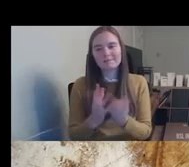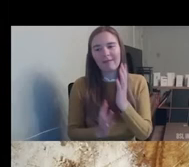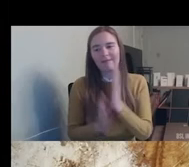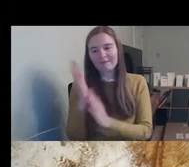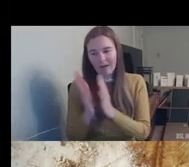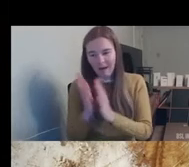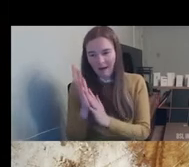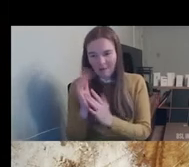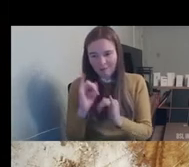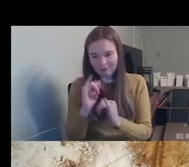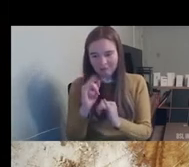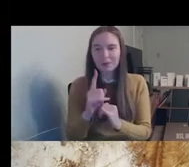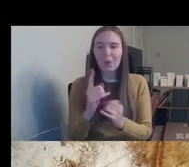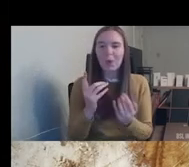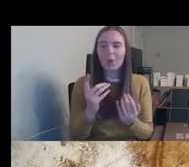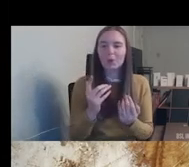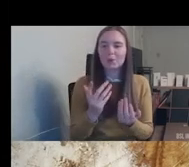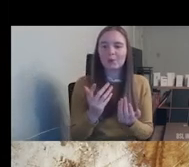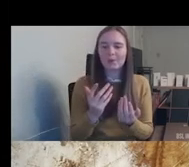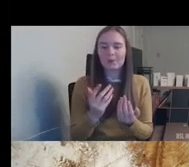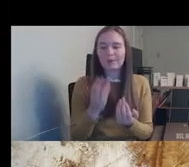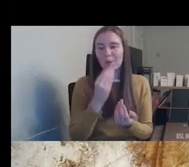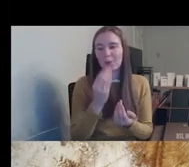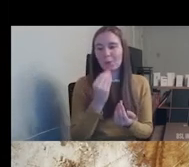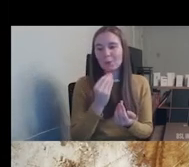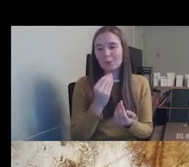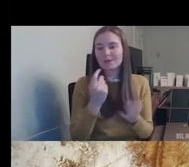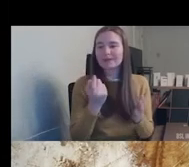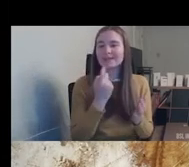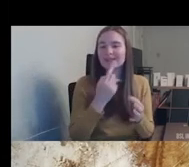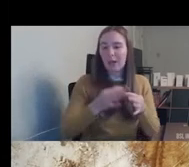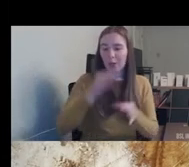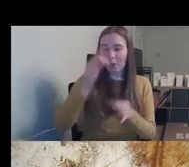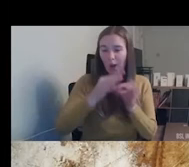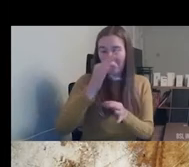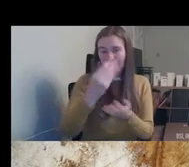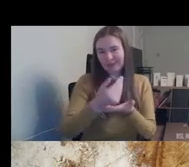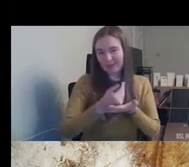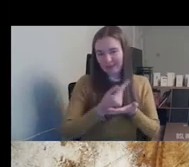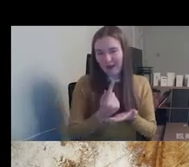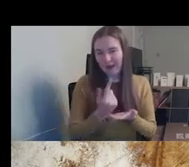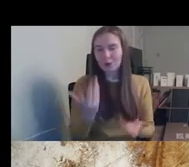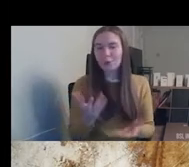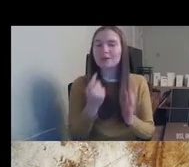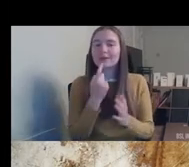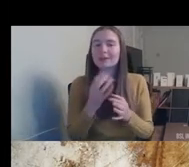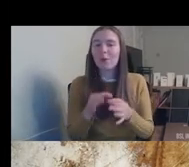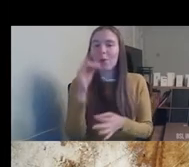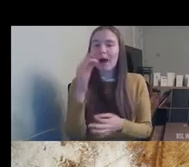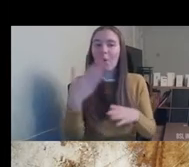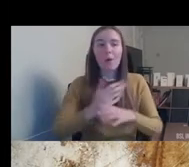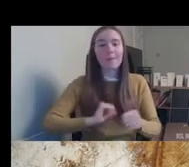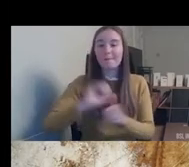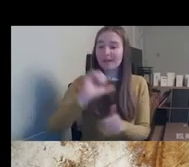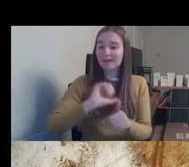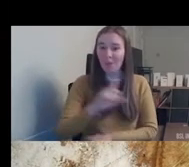using the steel wire. And then the steel wire actually worked much better because it sort